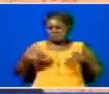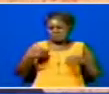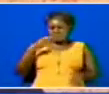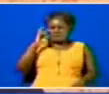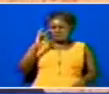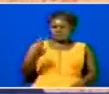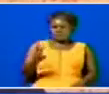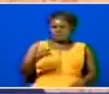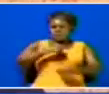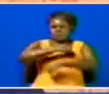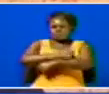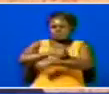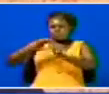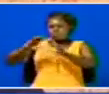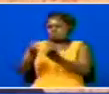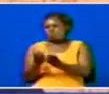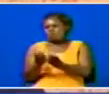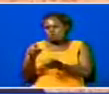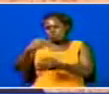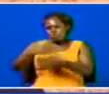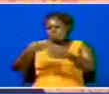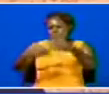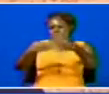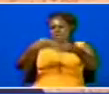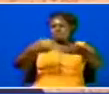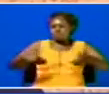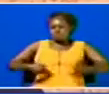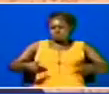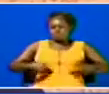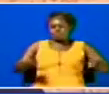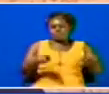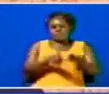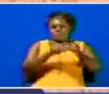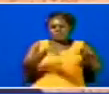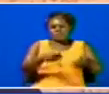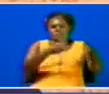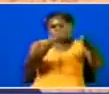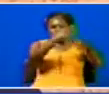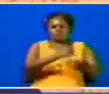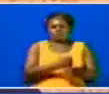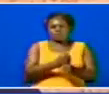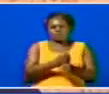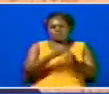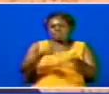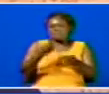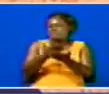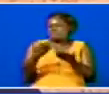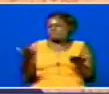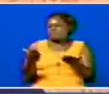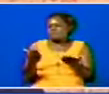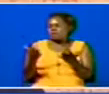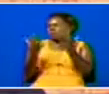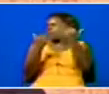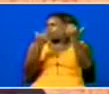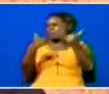I see also there is a school category, it's like you are building the youth also. You're giving them confidence. You're giving them something to look up